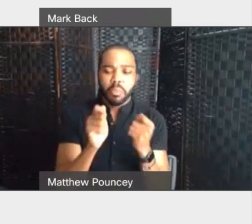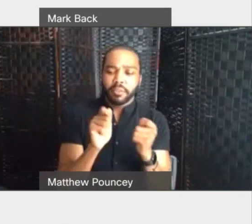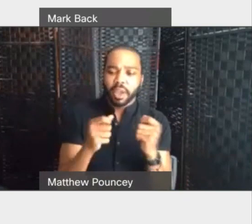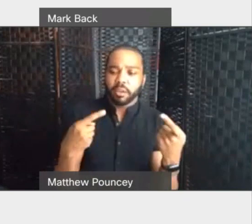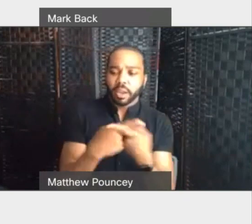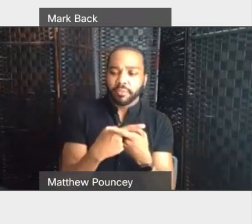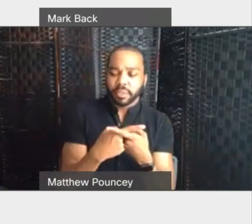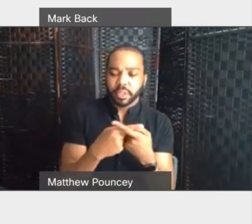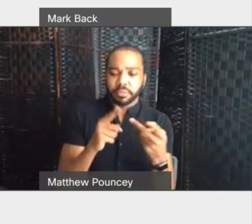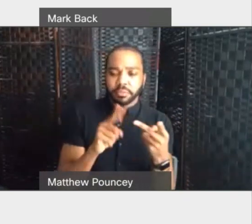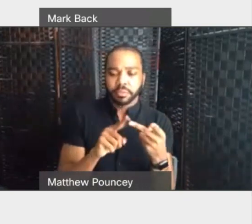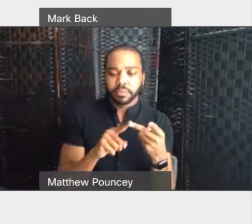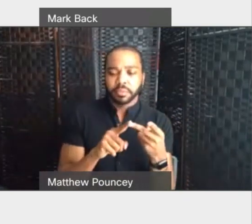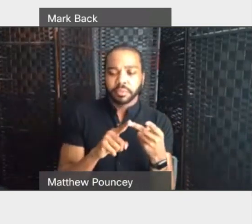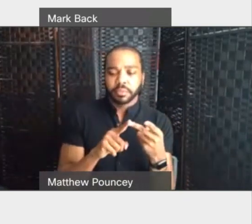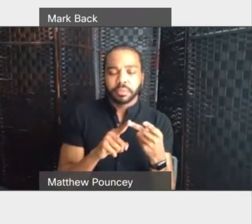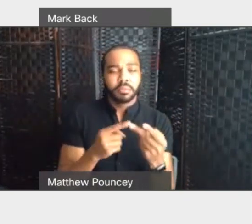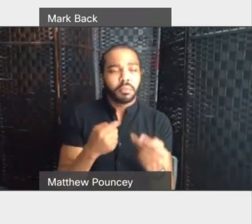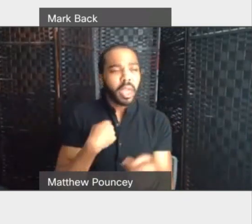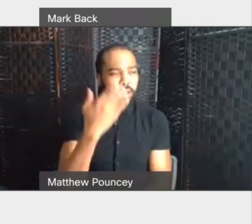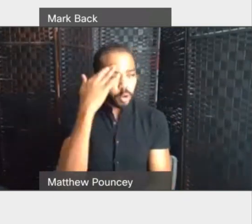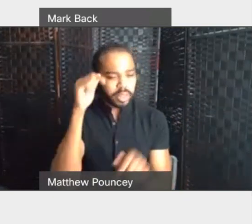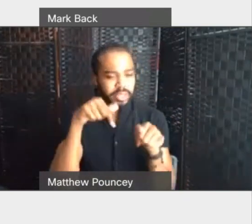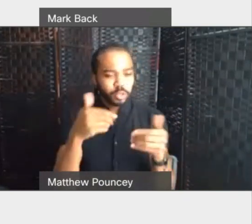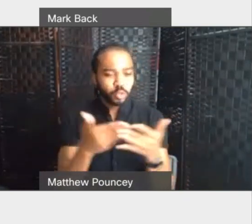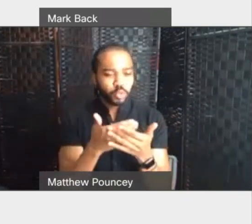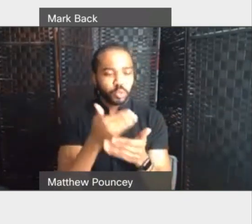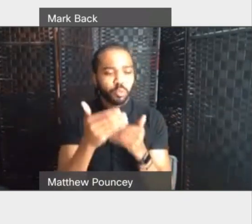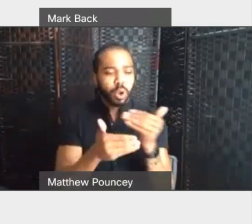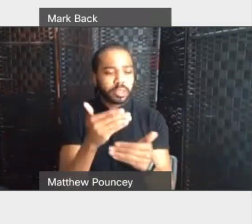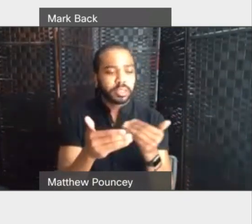conflict. I know this is a new process, however,